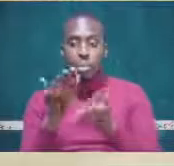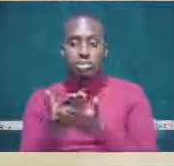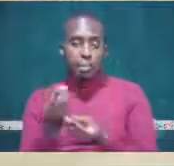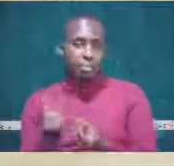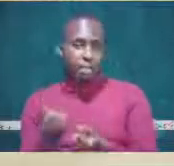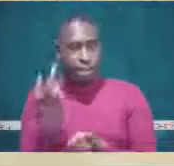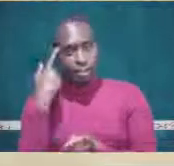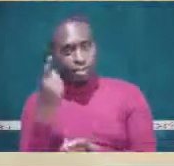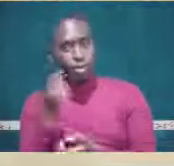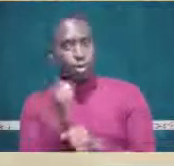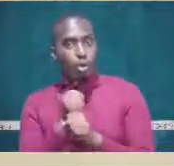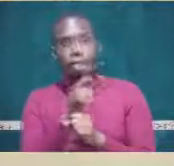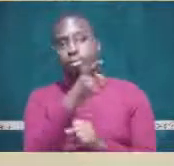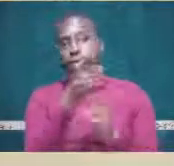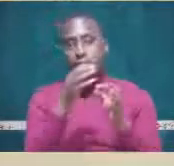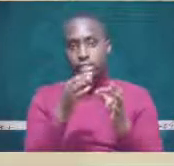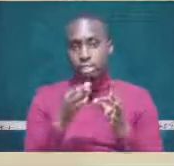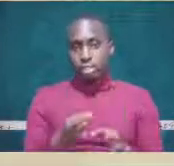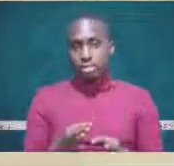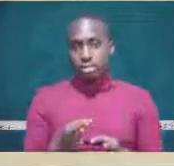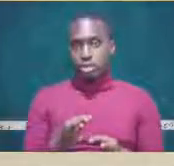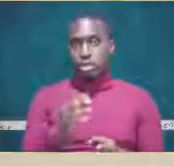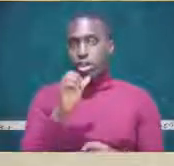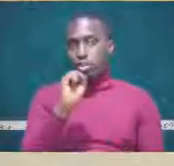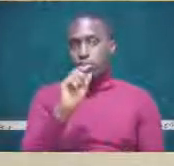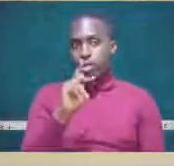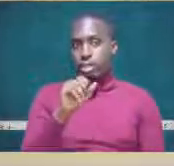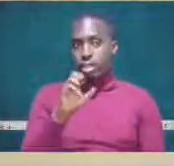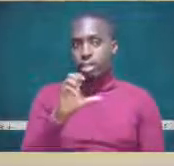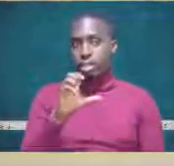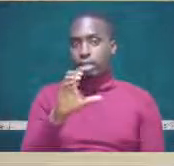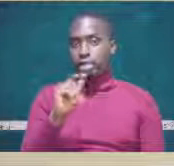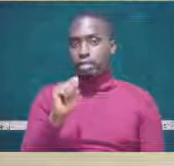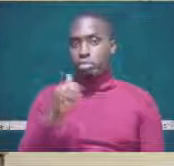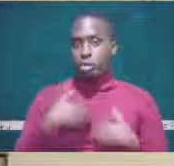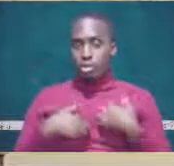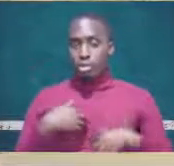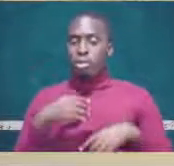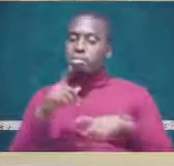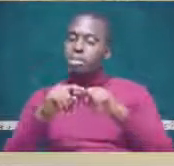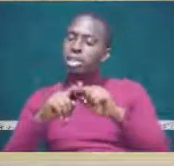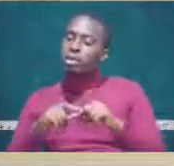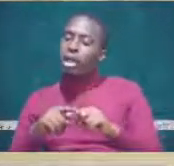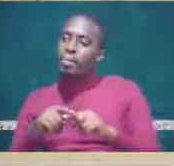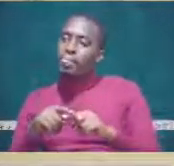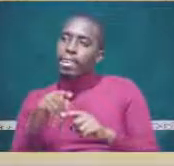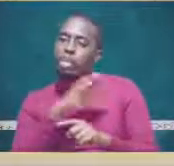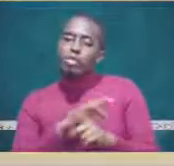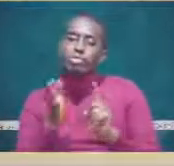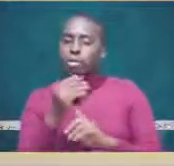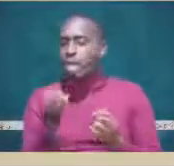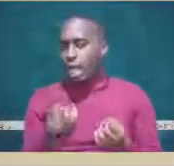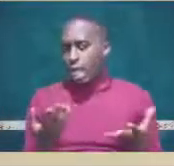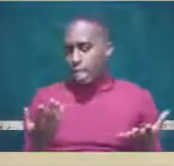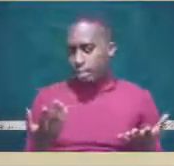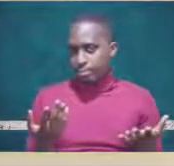money for speculative motive. And the speculative motive depends on the interest rate on a bond. It